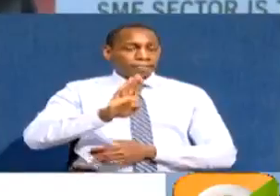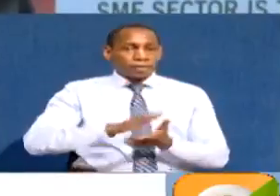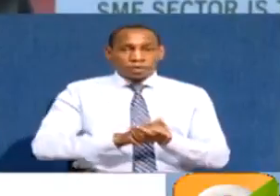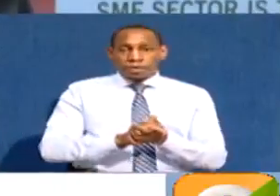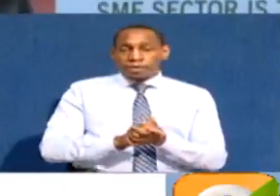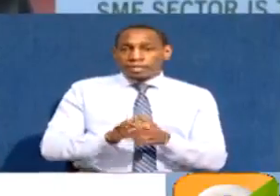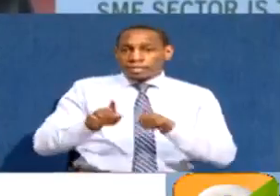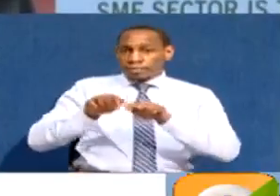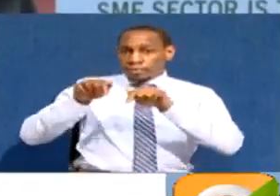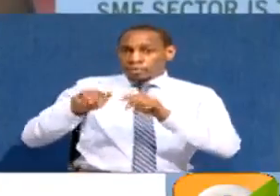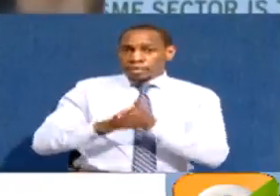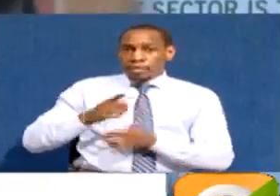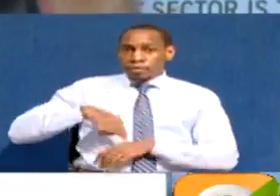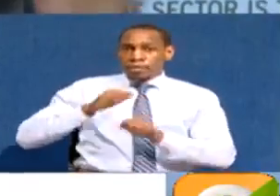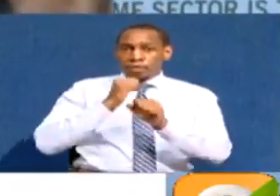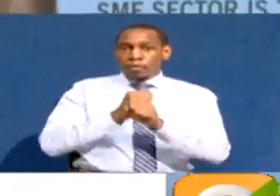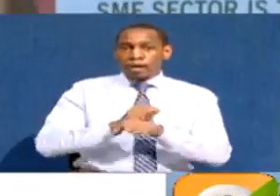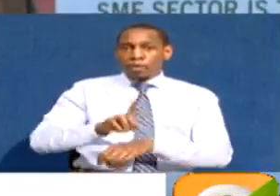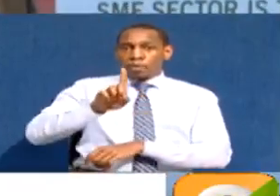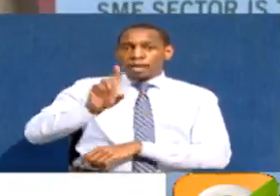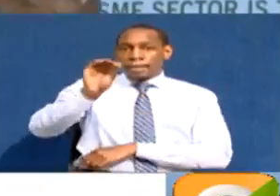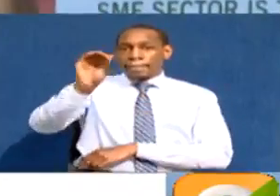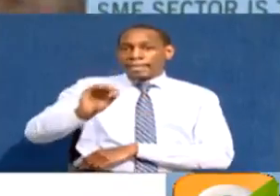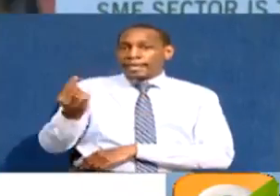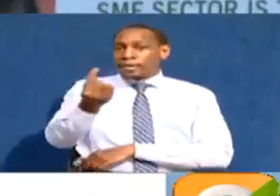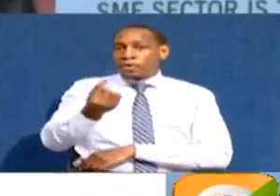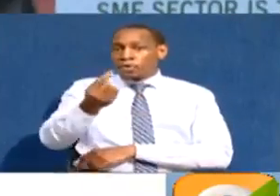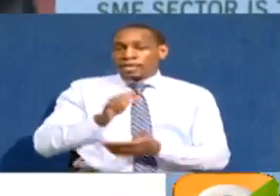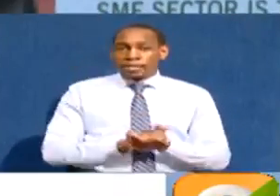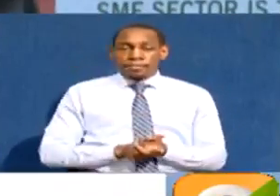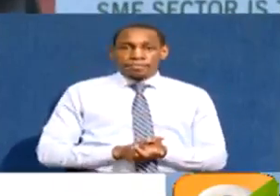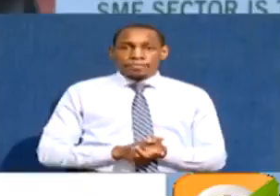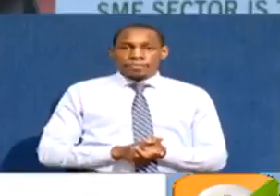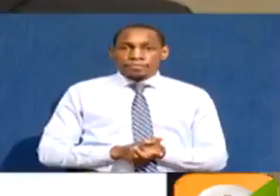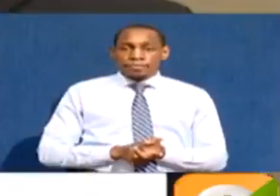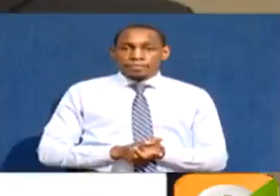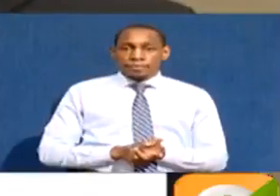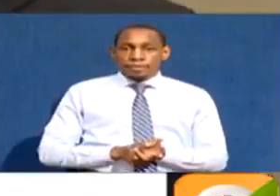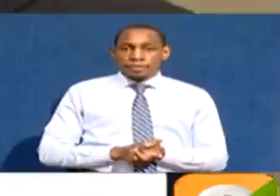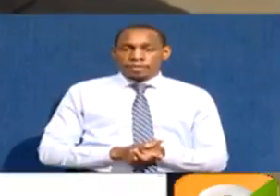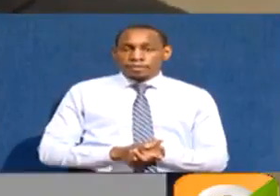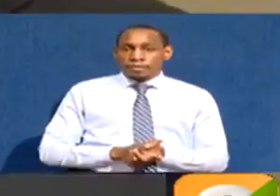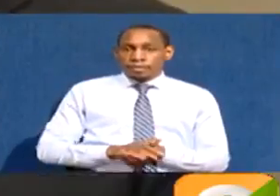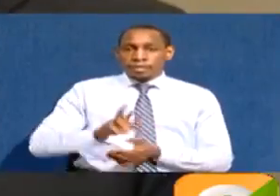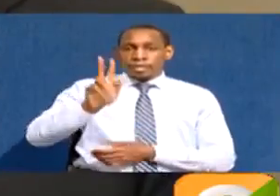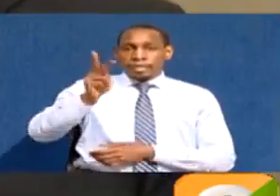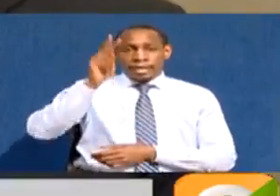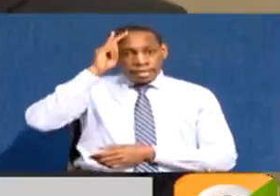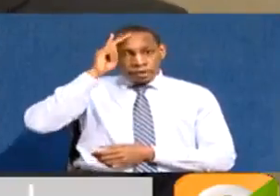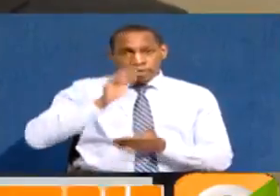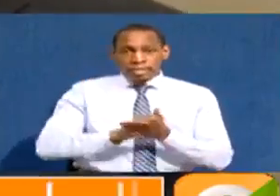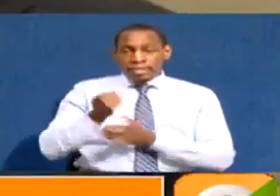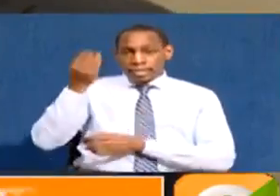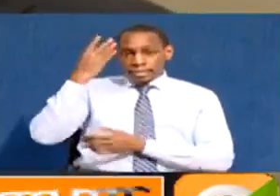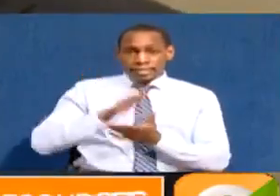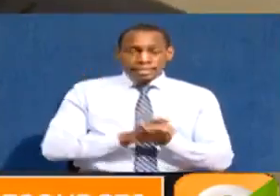So today we were able to do only 1% of the needs in Africa. In Kenya, the knowledge and understanding of the